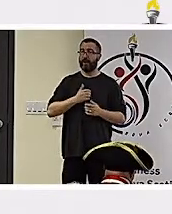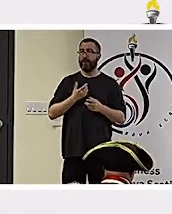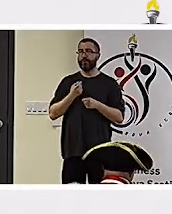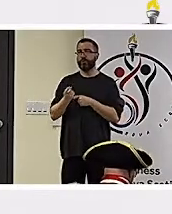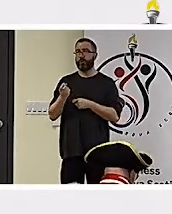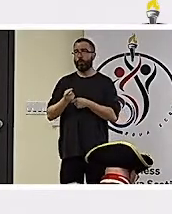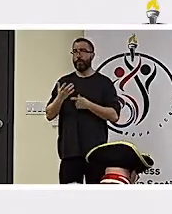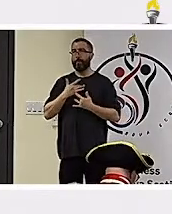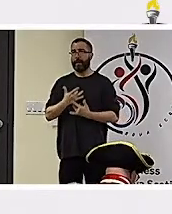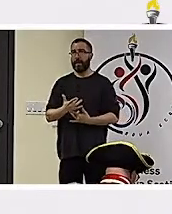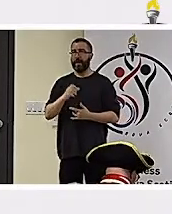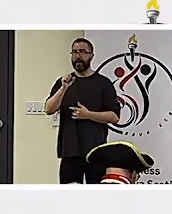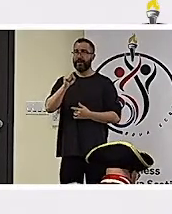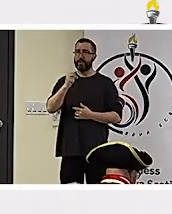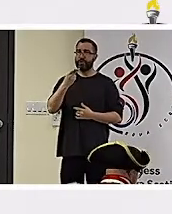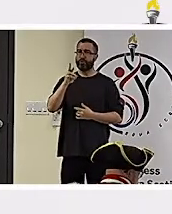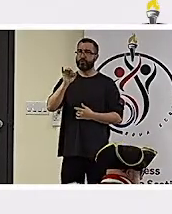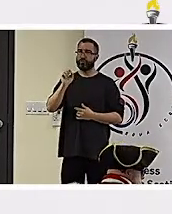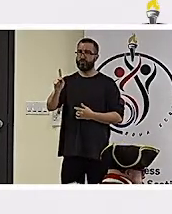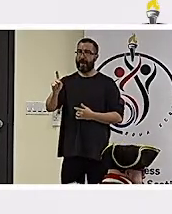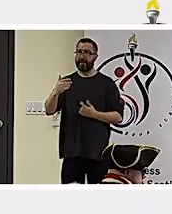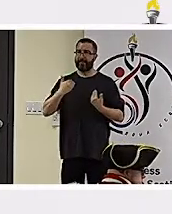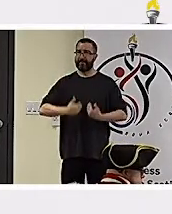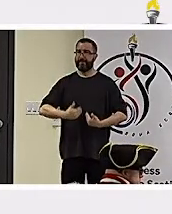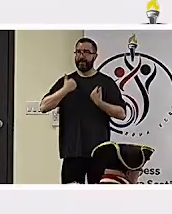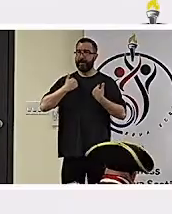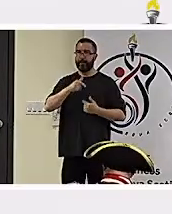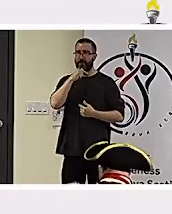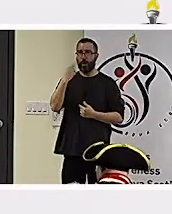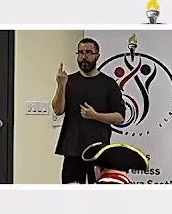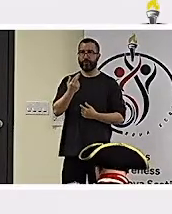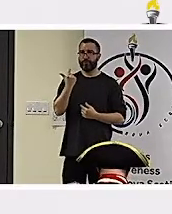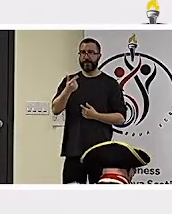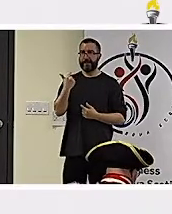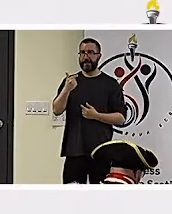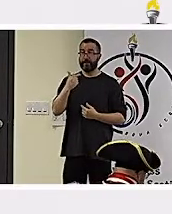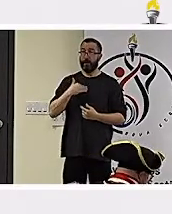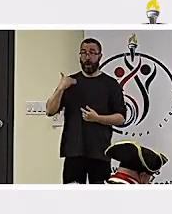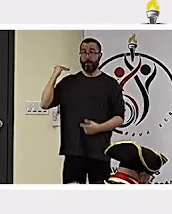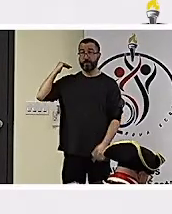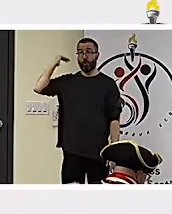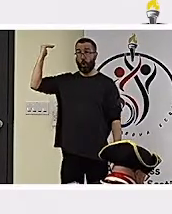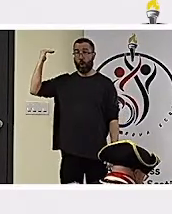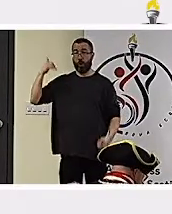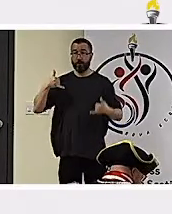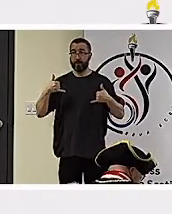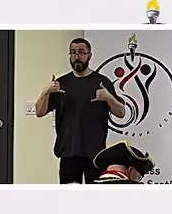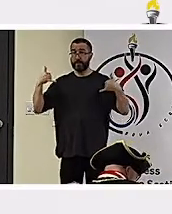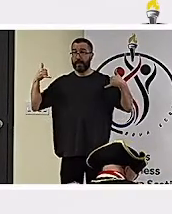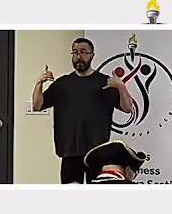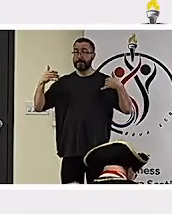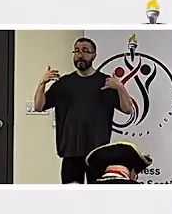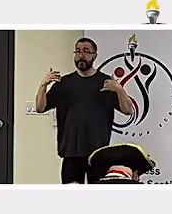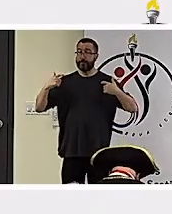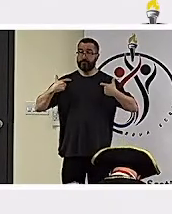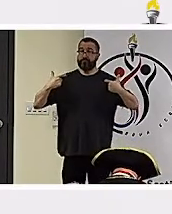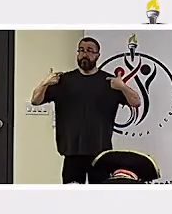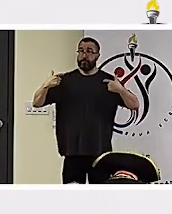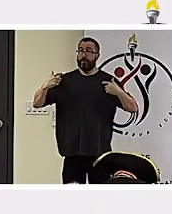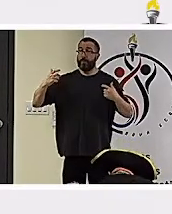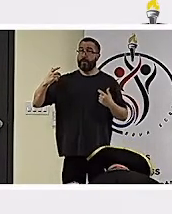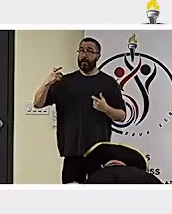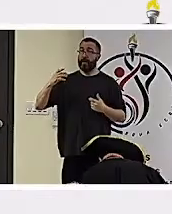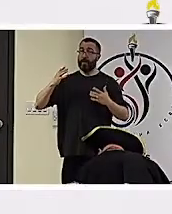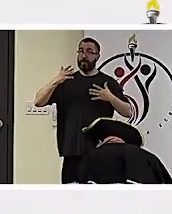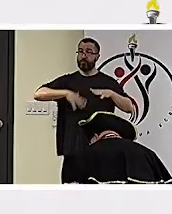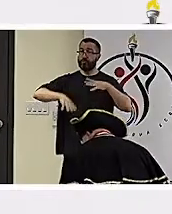I'm not green. I'm fairly tall, but I'm fairly dense. I have a beige suit on,